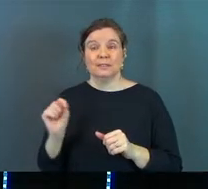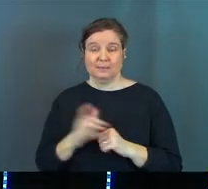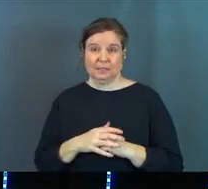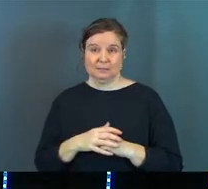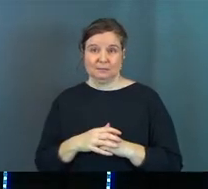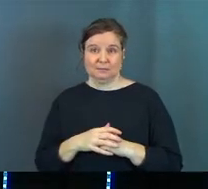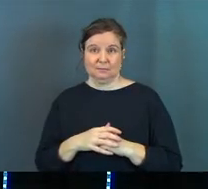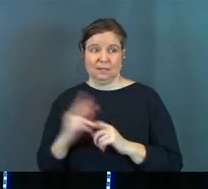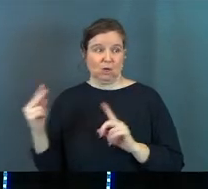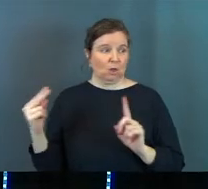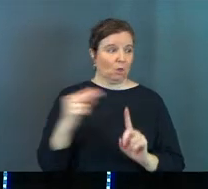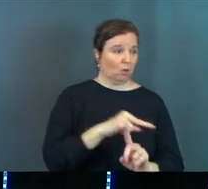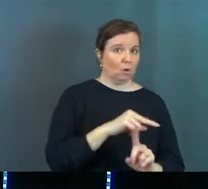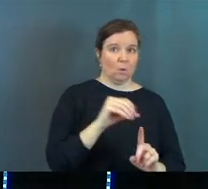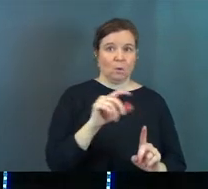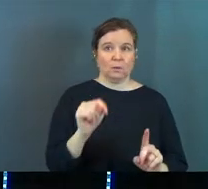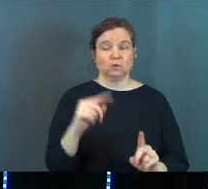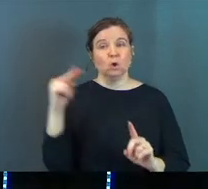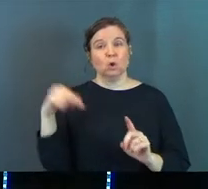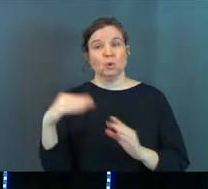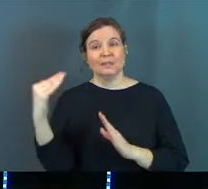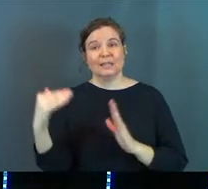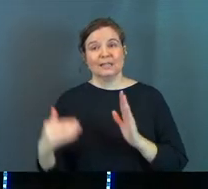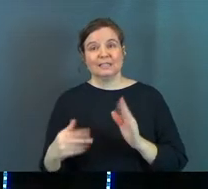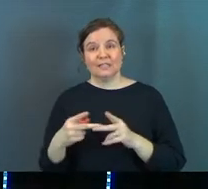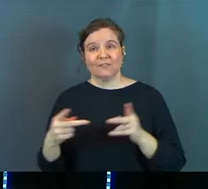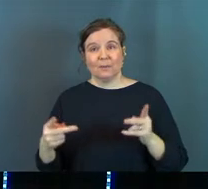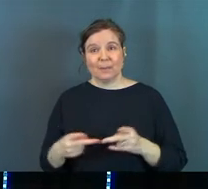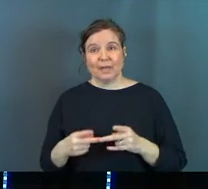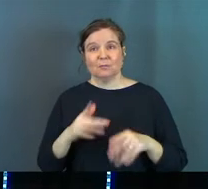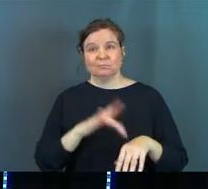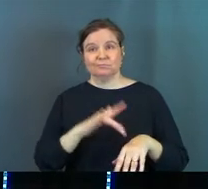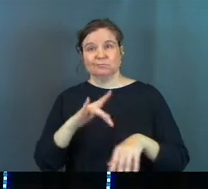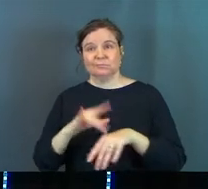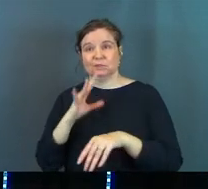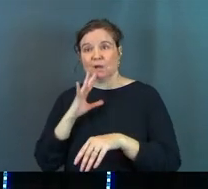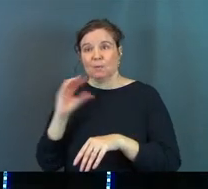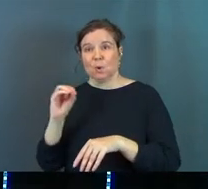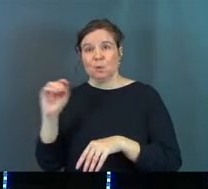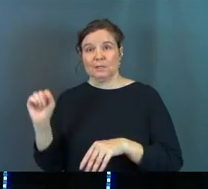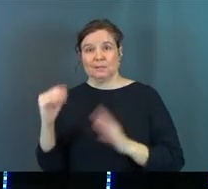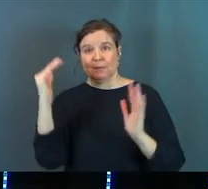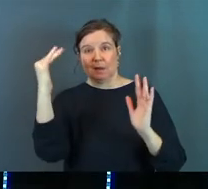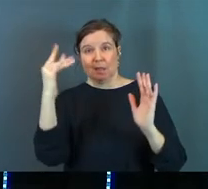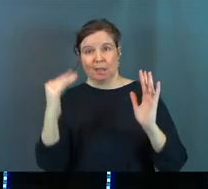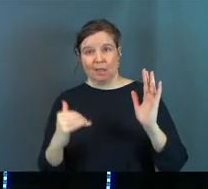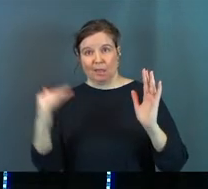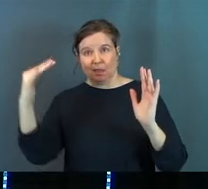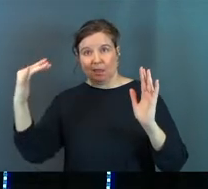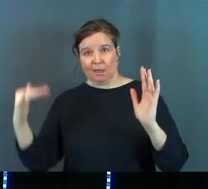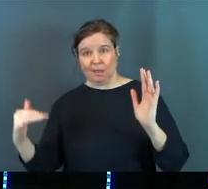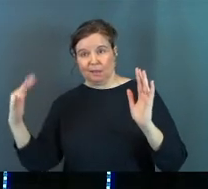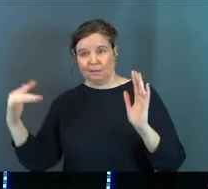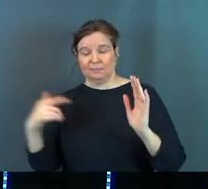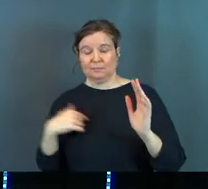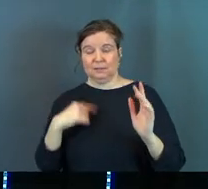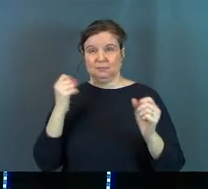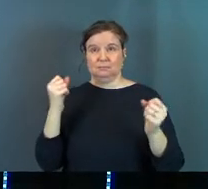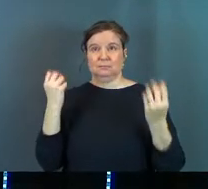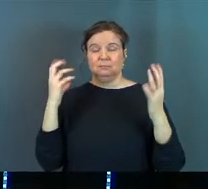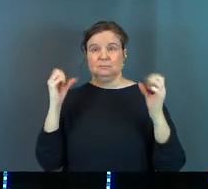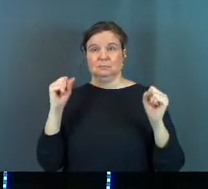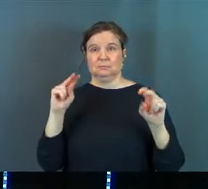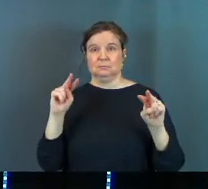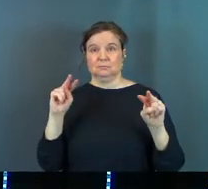Testament. So look at this list of places where he talked about the Old Testament. Right? It's an eye chart, isn't